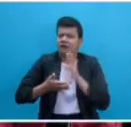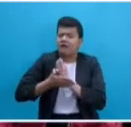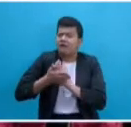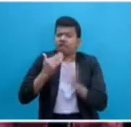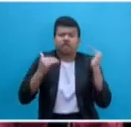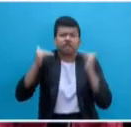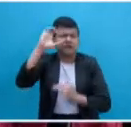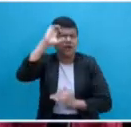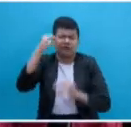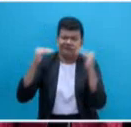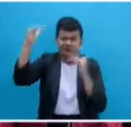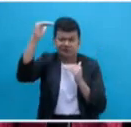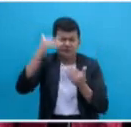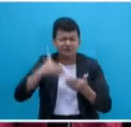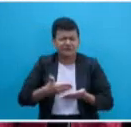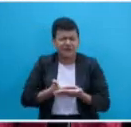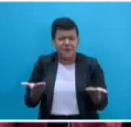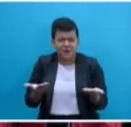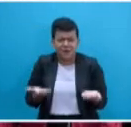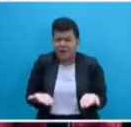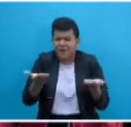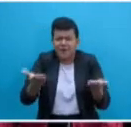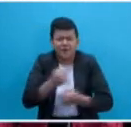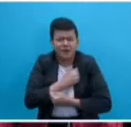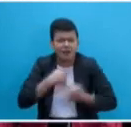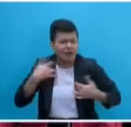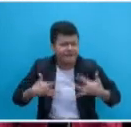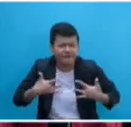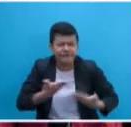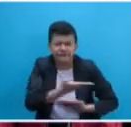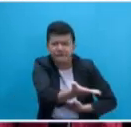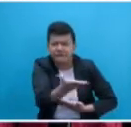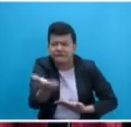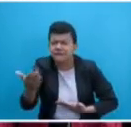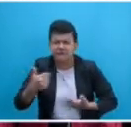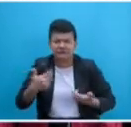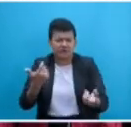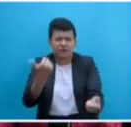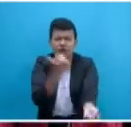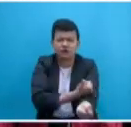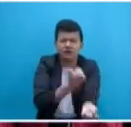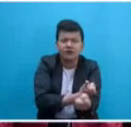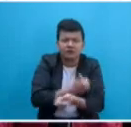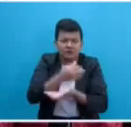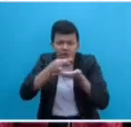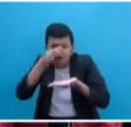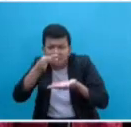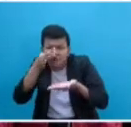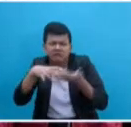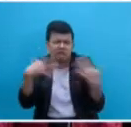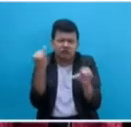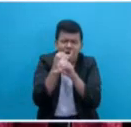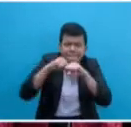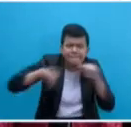life? There has been a marked increase in drug-related offenses being investigated and prosecuted, and not